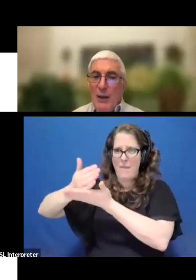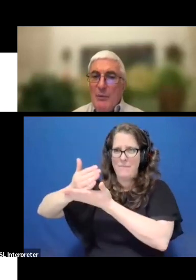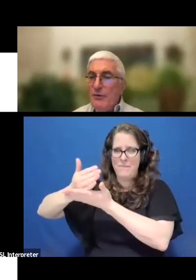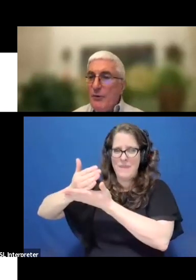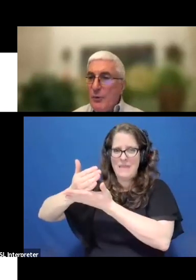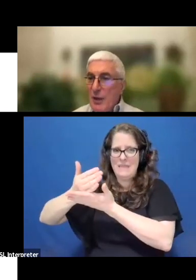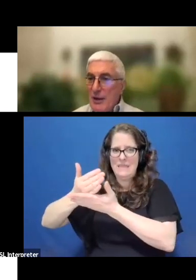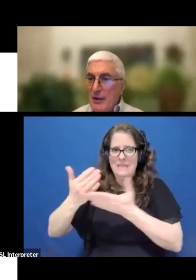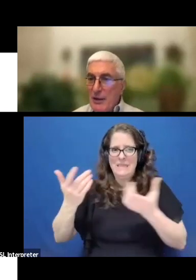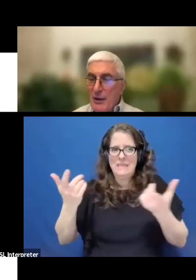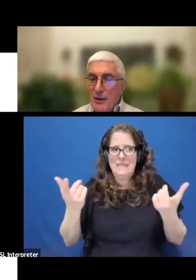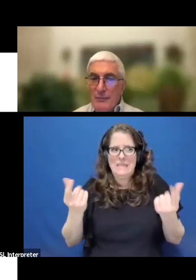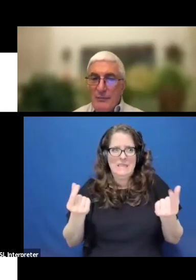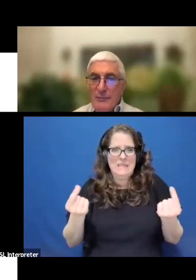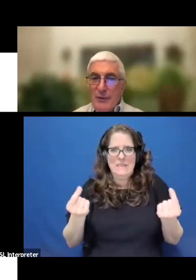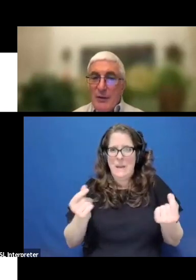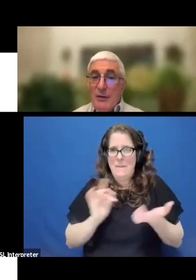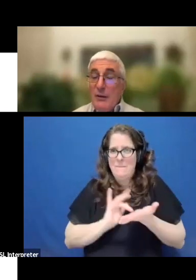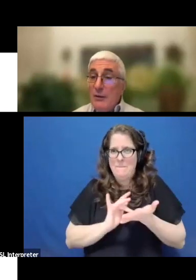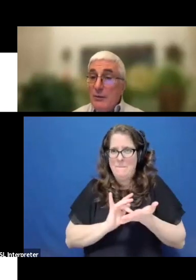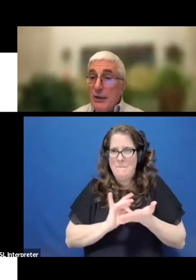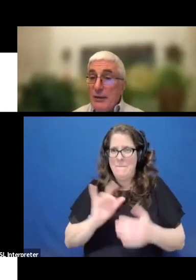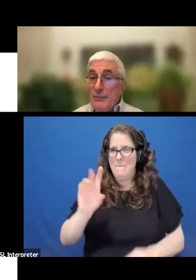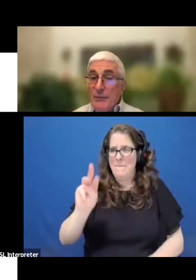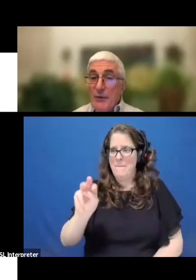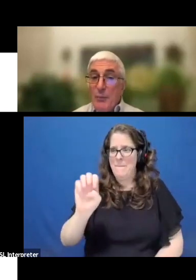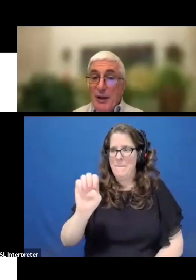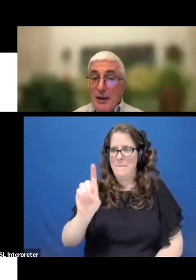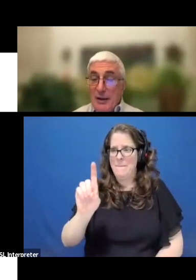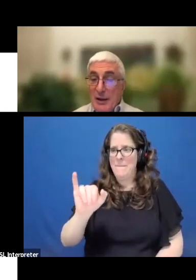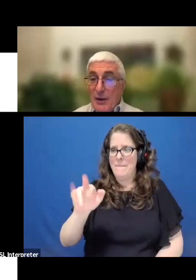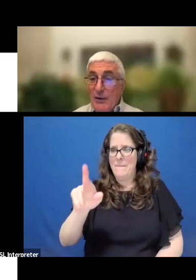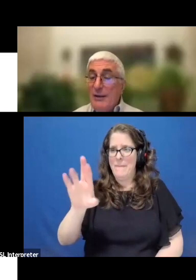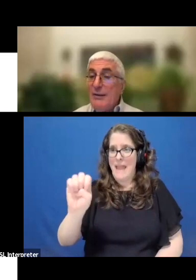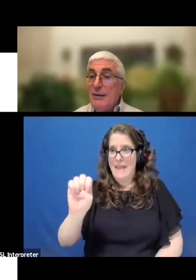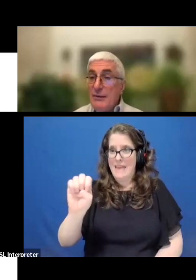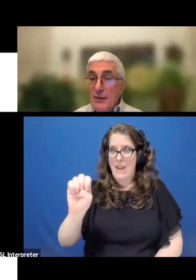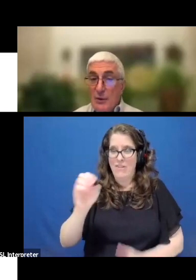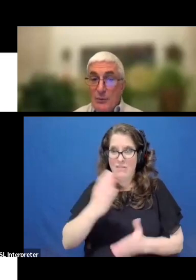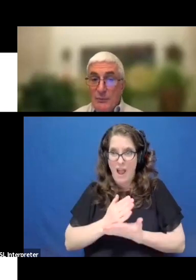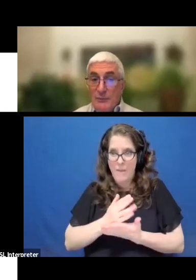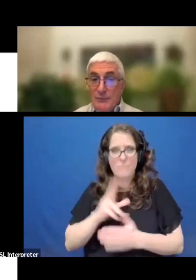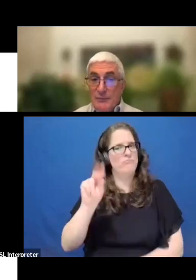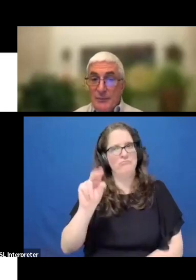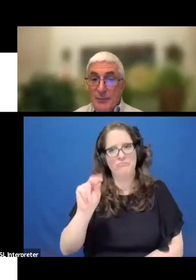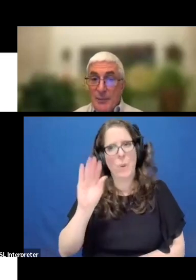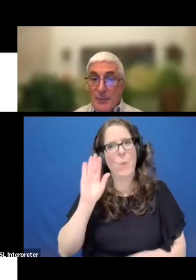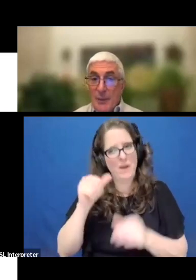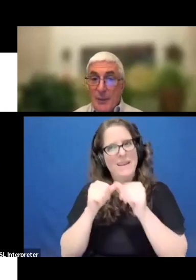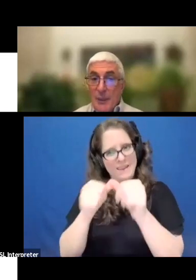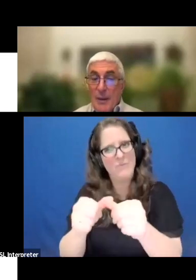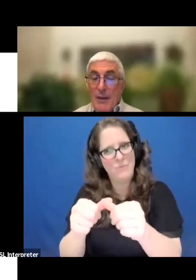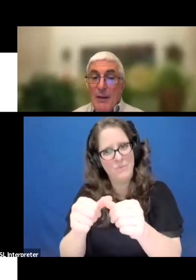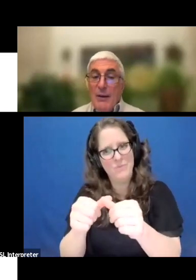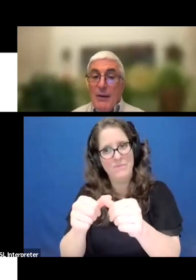What happens to their Medicare? Luckily, their Medicare can continue.